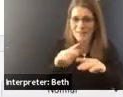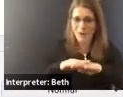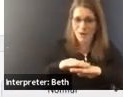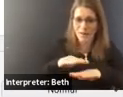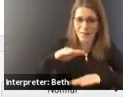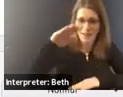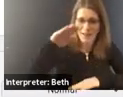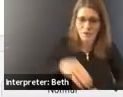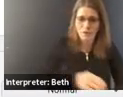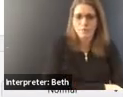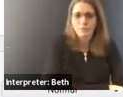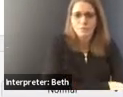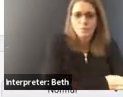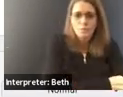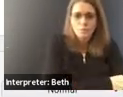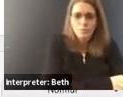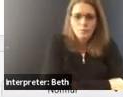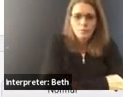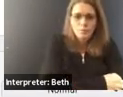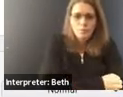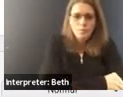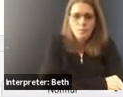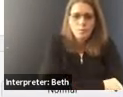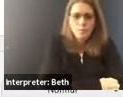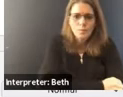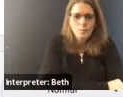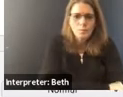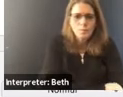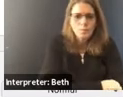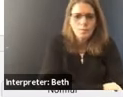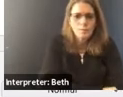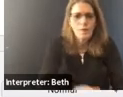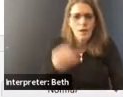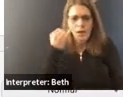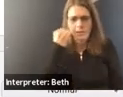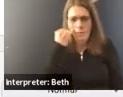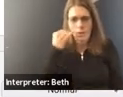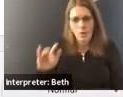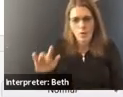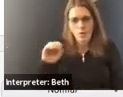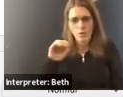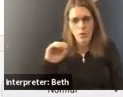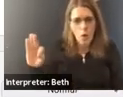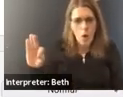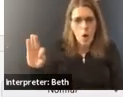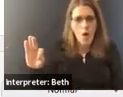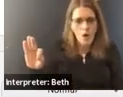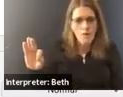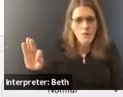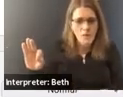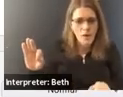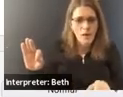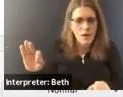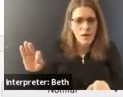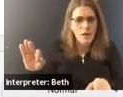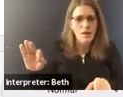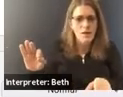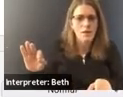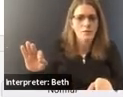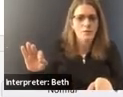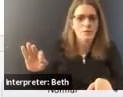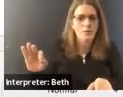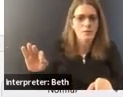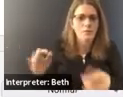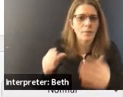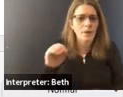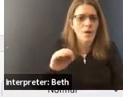and I turn them off, right? And I say, let's turn off the shadow. Let's